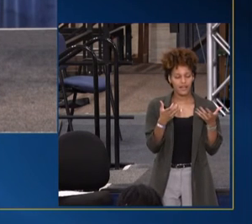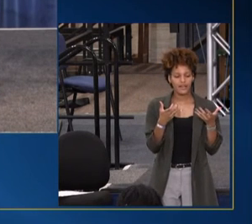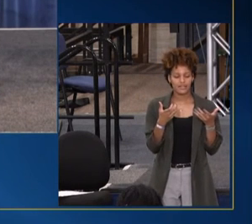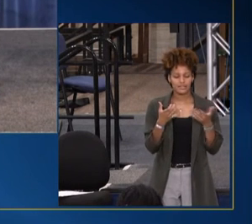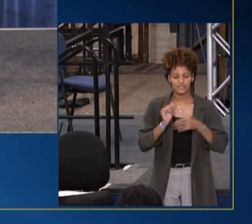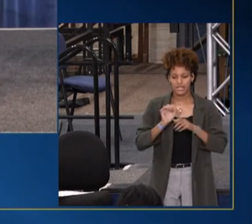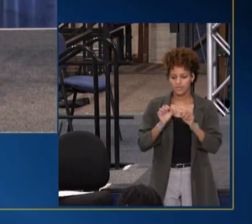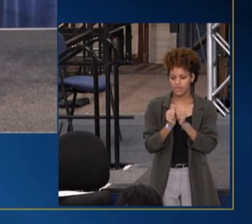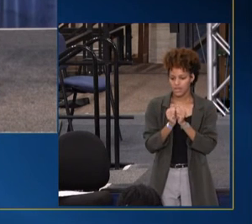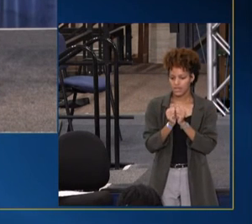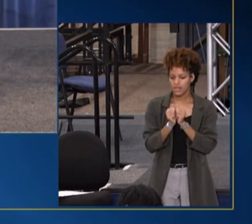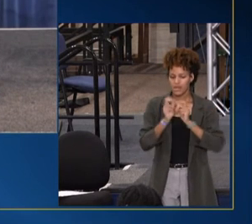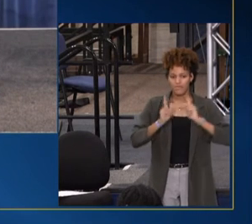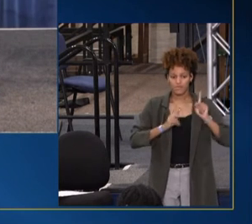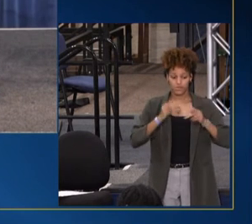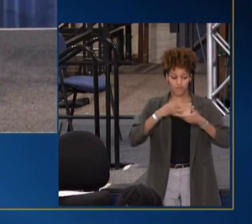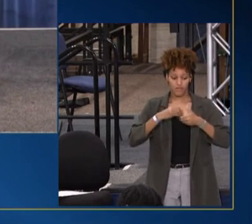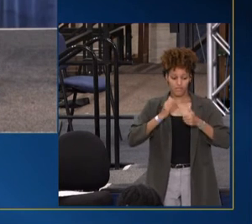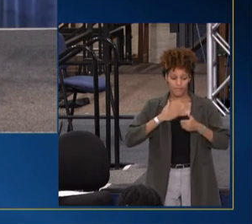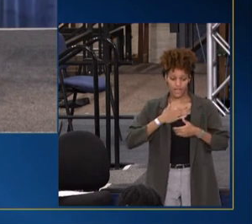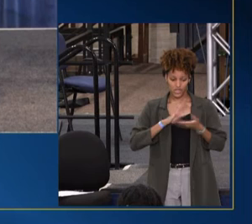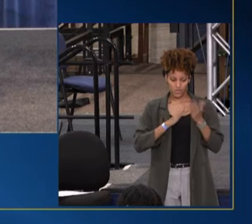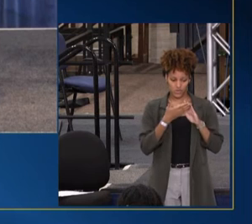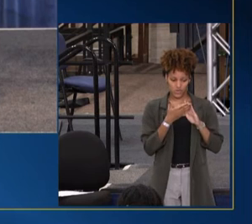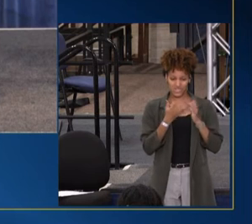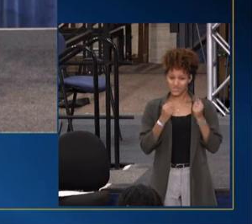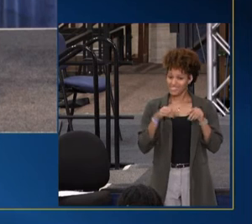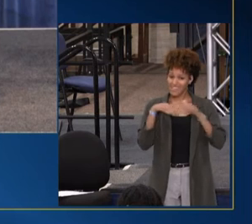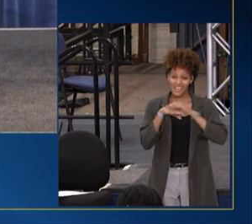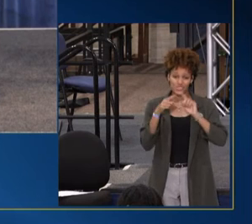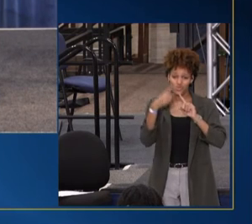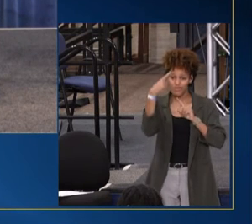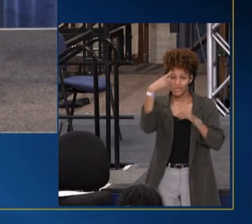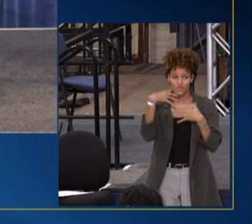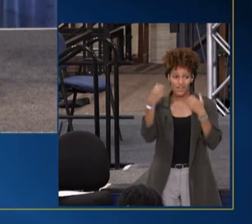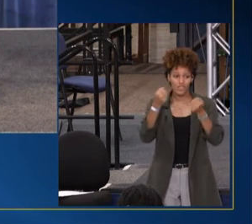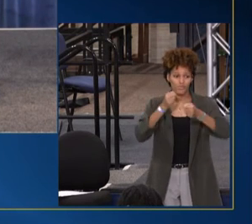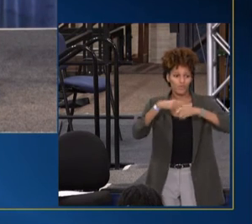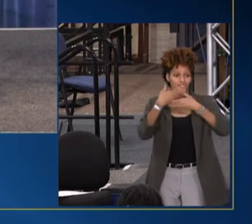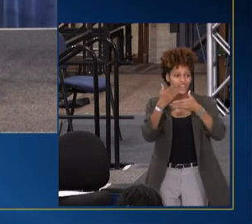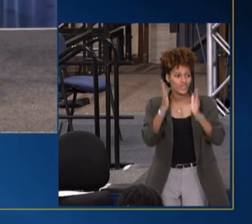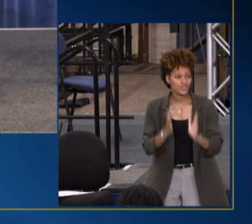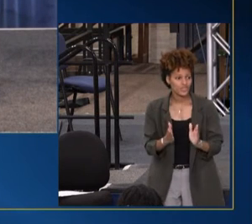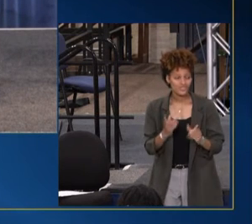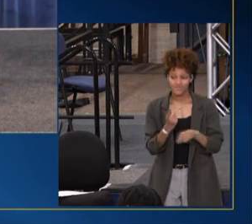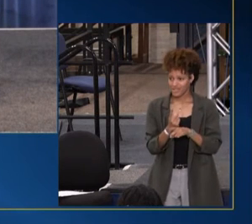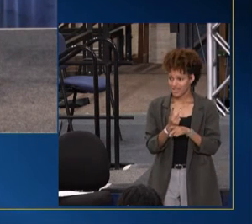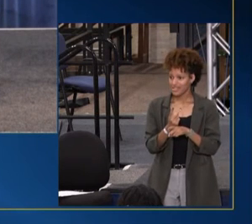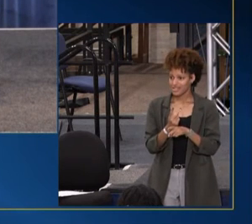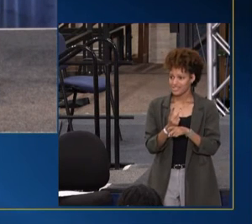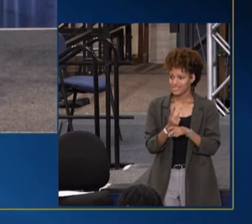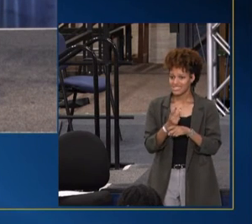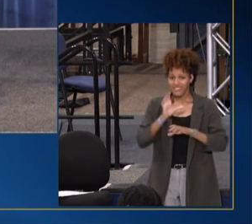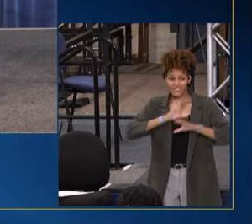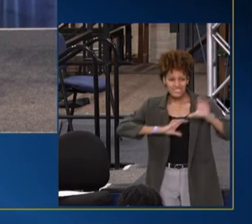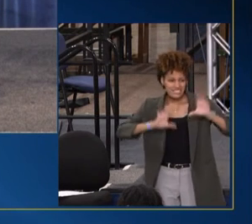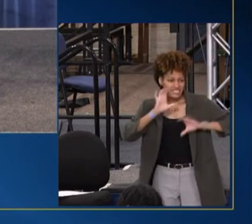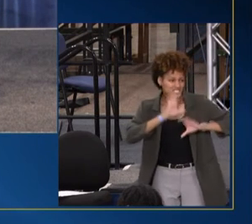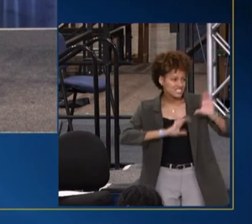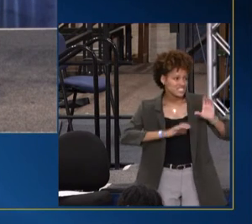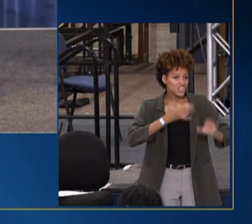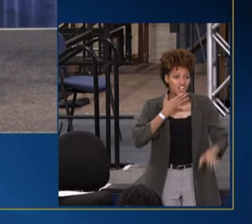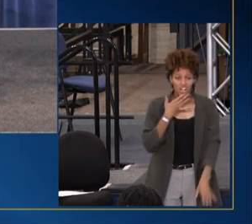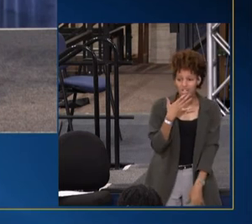just with, you know, folks in my community, is trying to get access to mental health providers, right? And not being able to find providers of